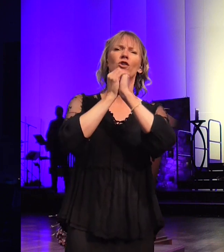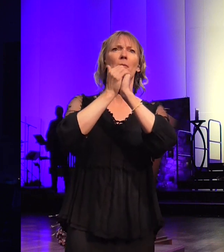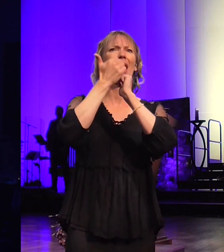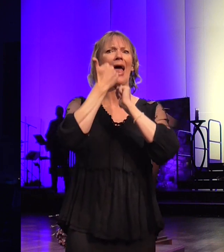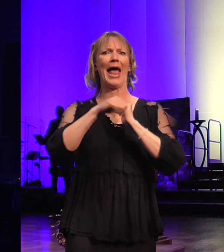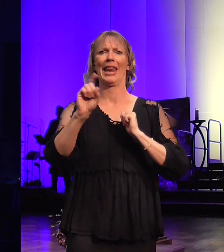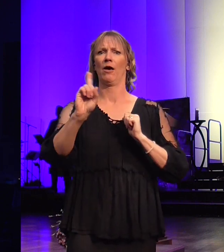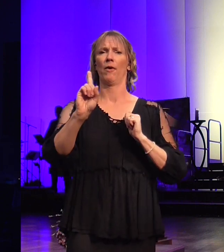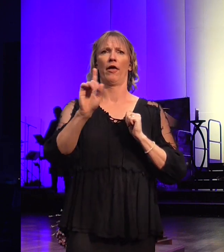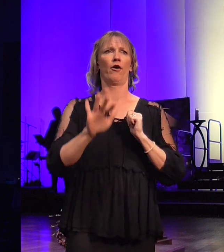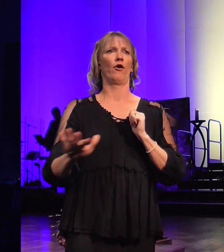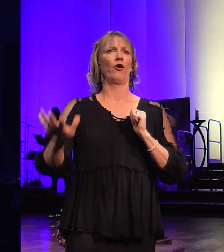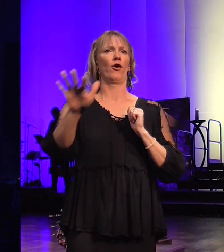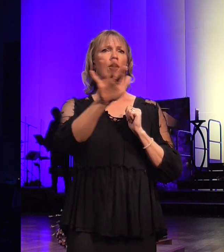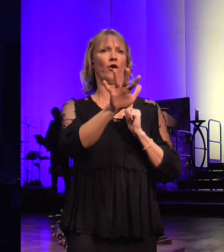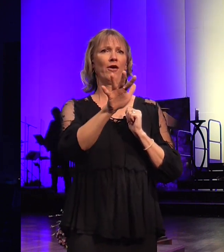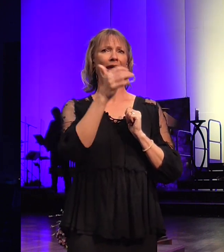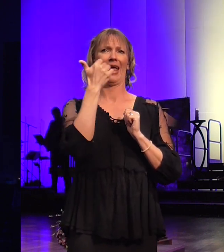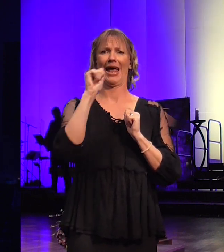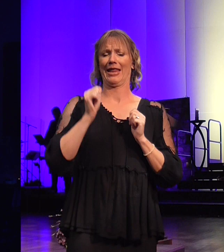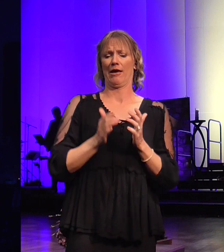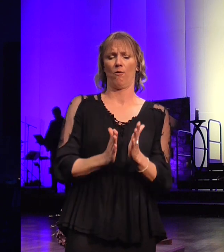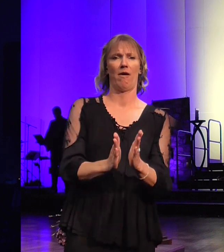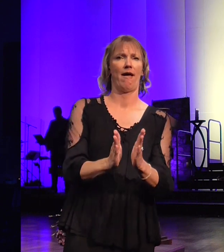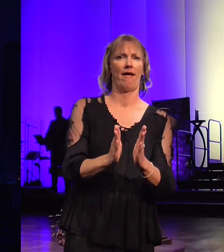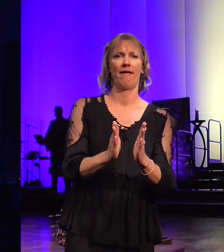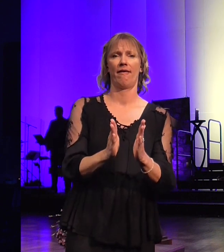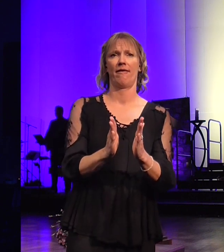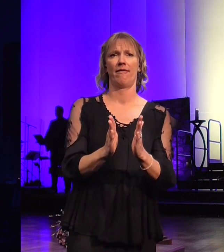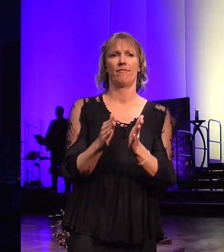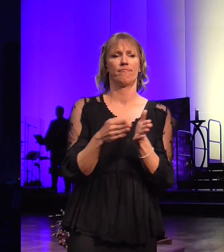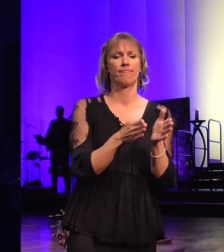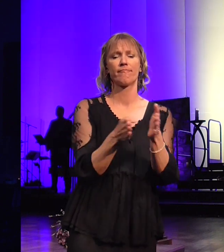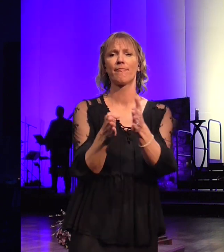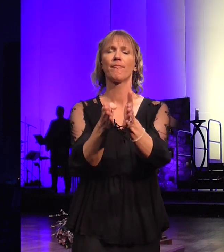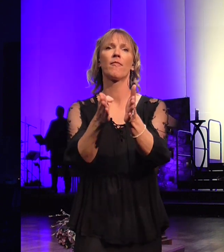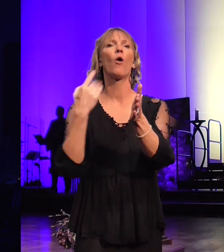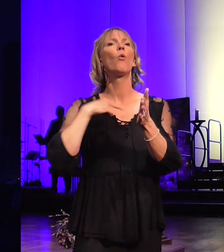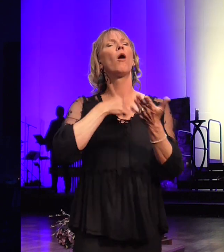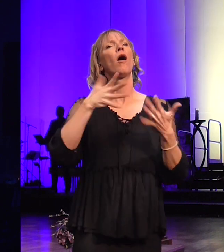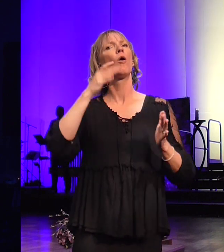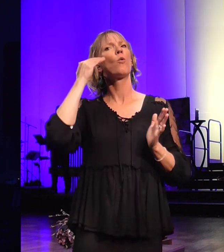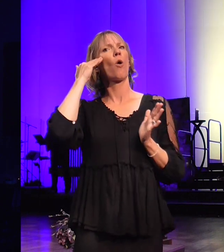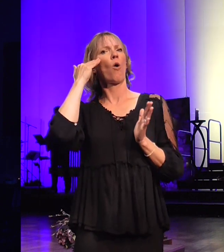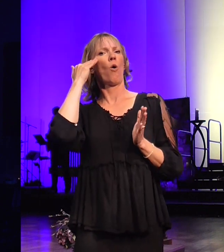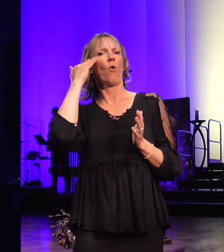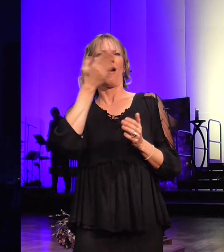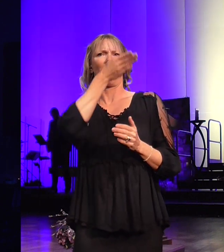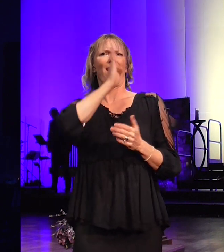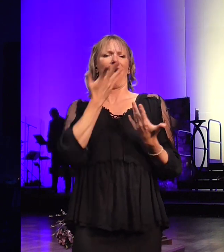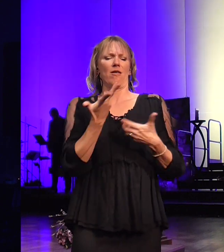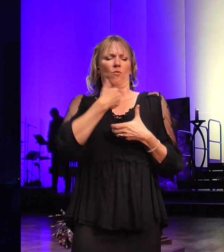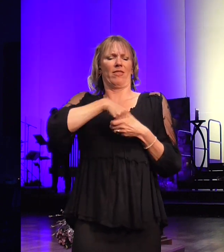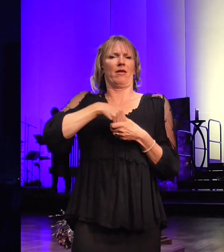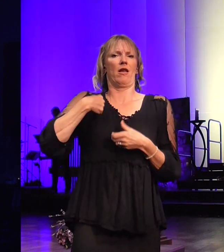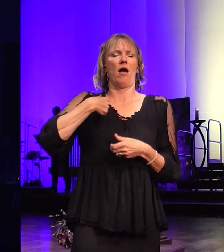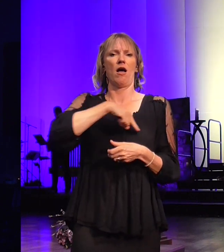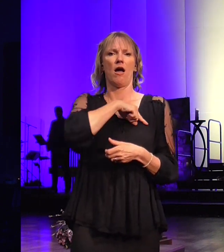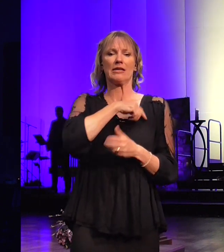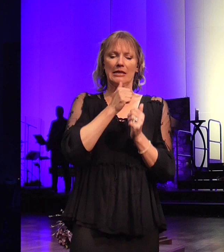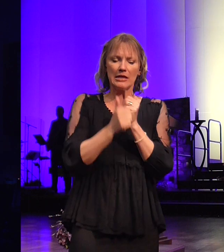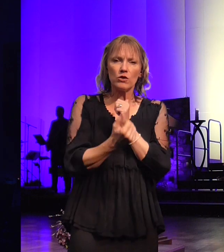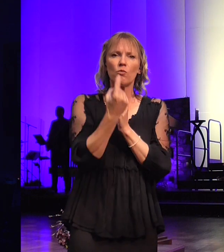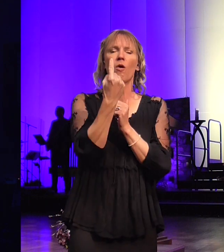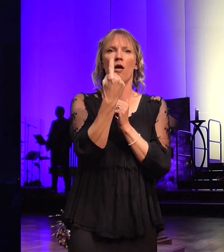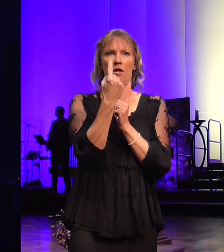anywhere, by any means, we know that God is within us, each